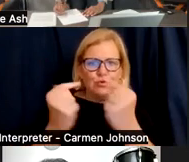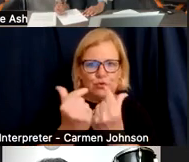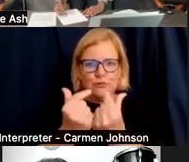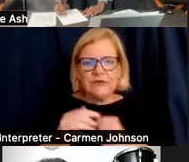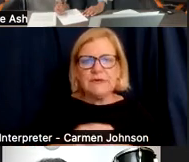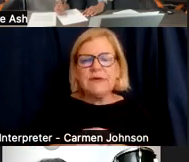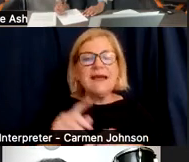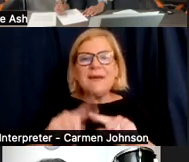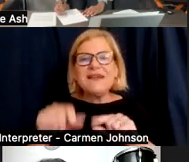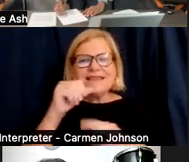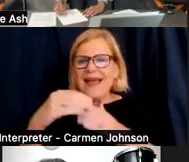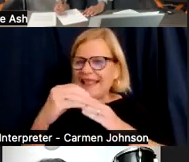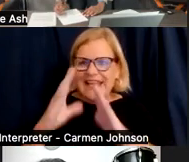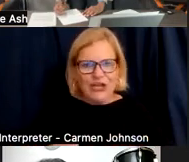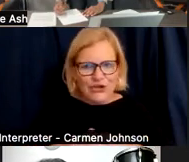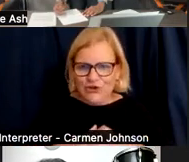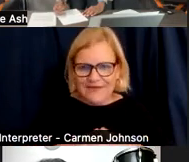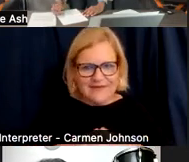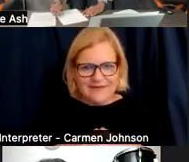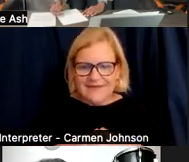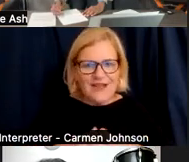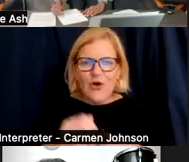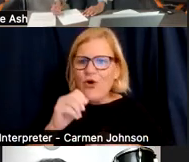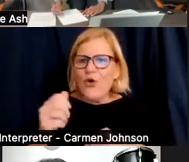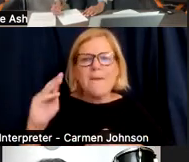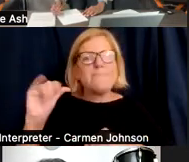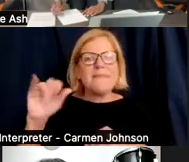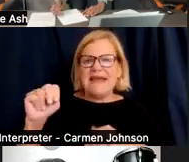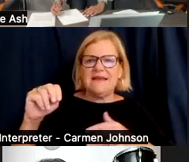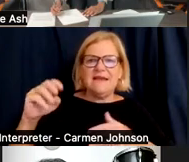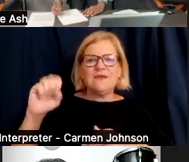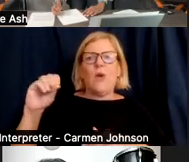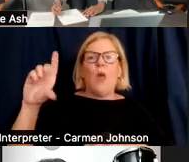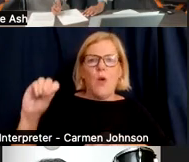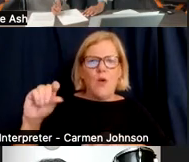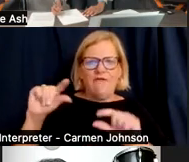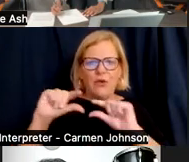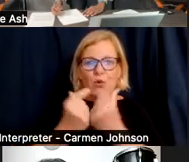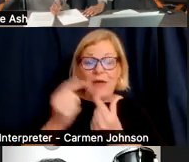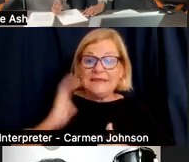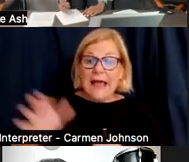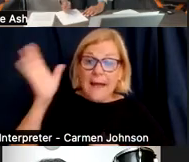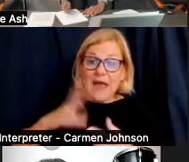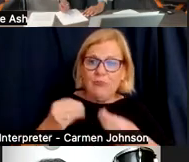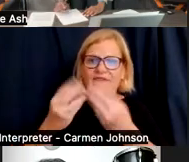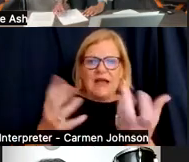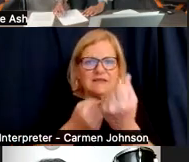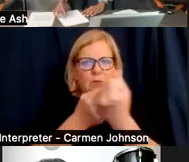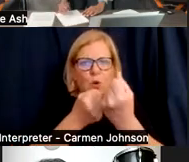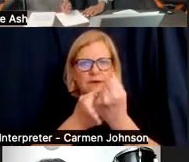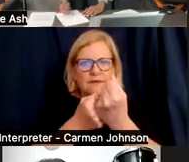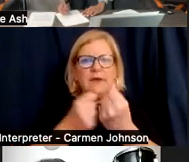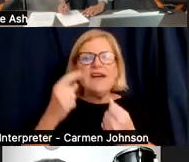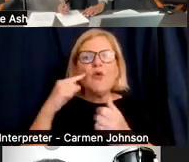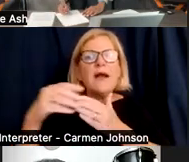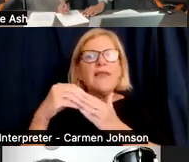but is not the leader or the main soloist of a group. Sidemen provide support for the